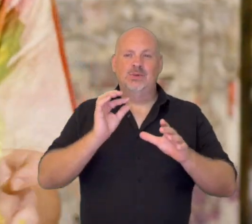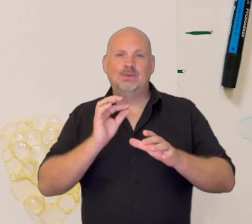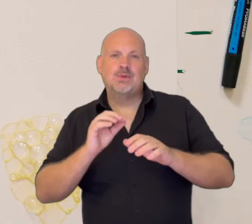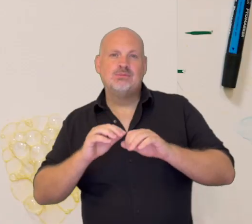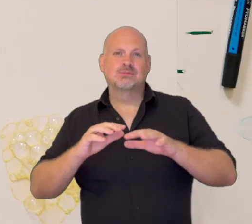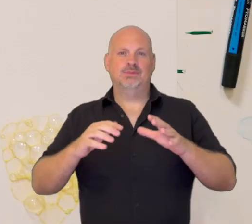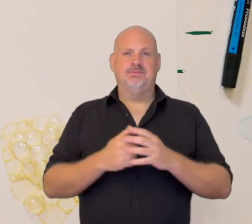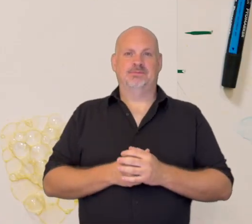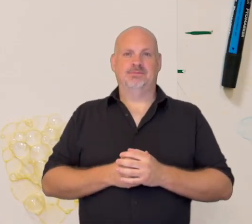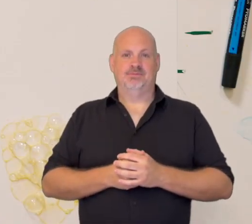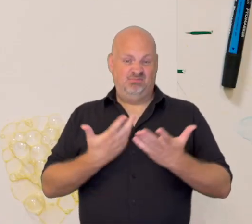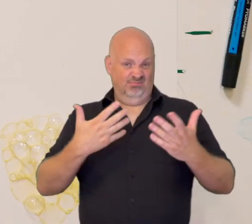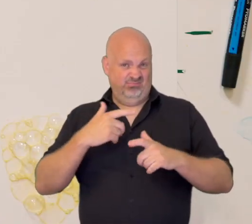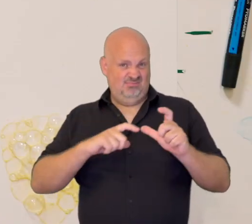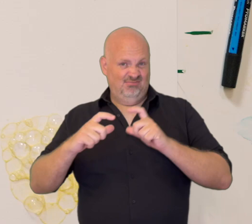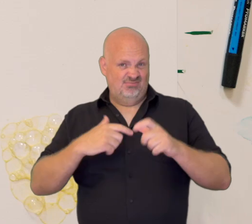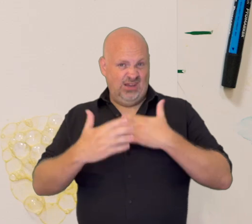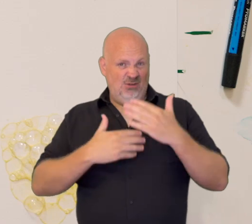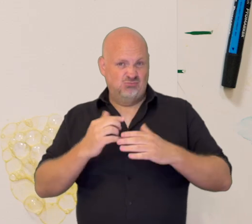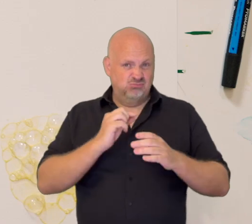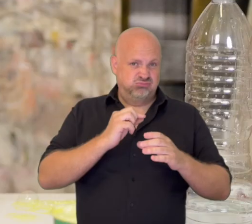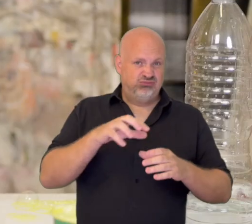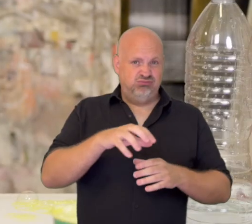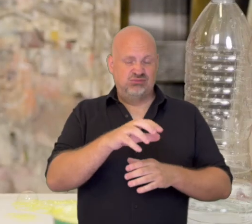So let's keep going with this.